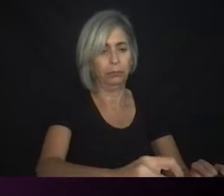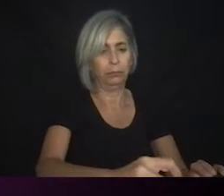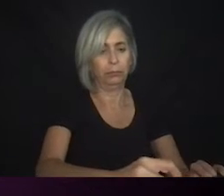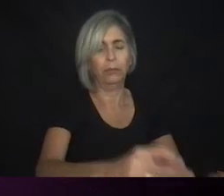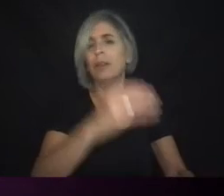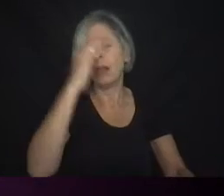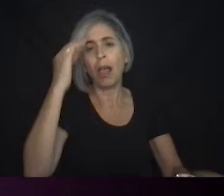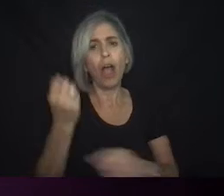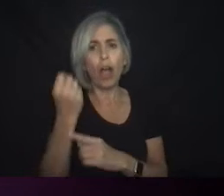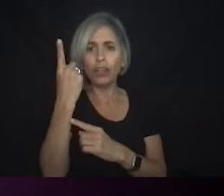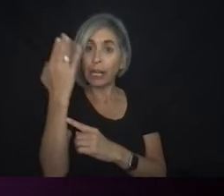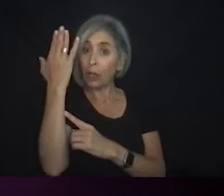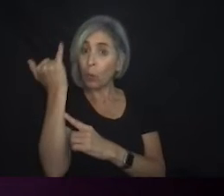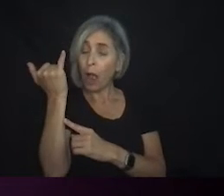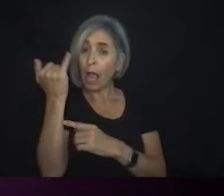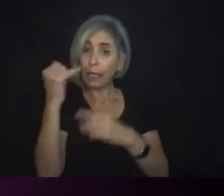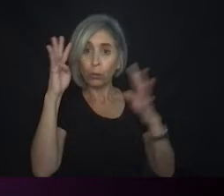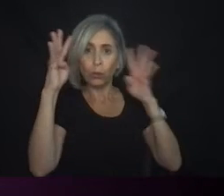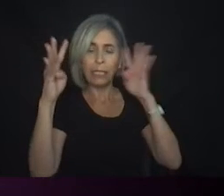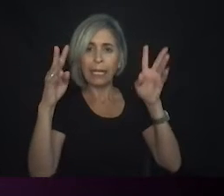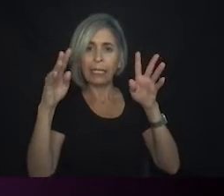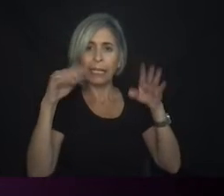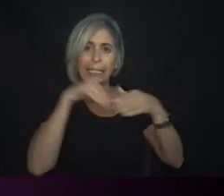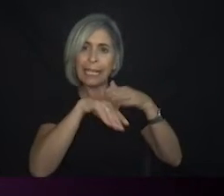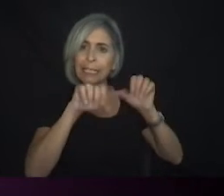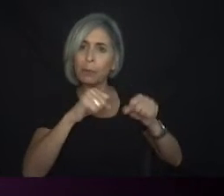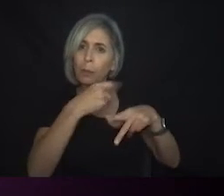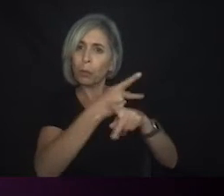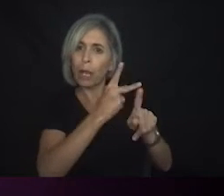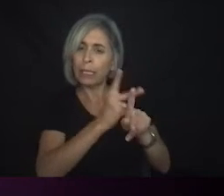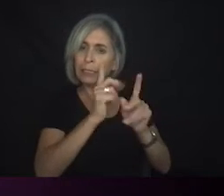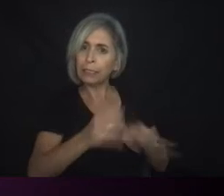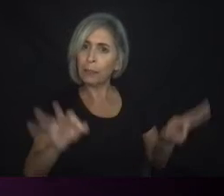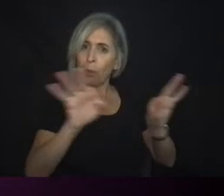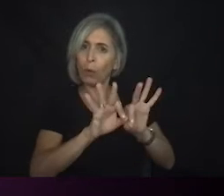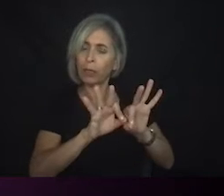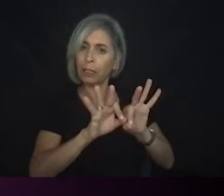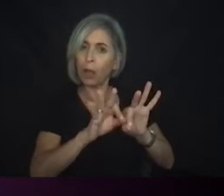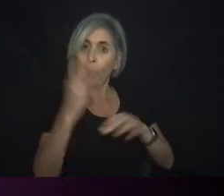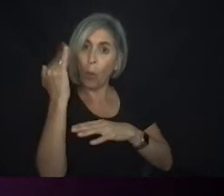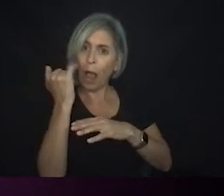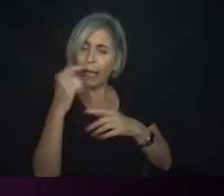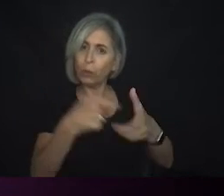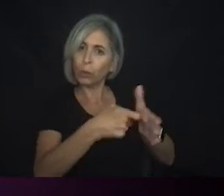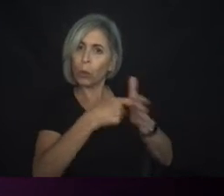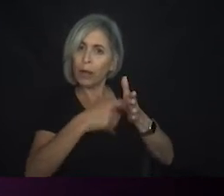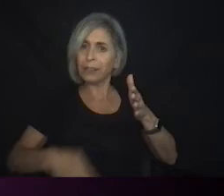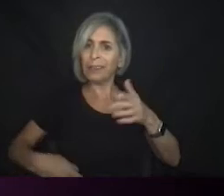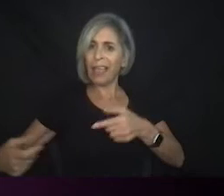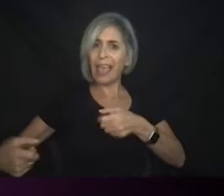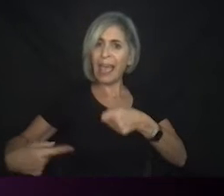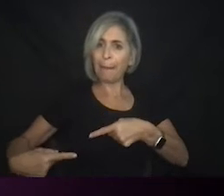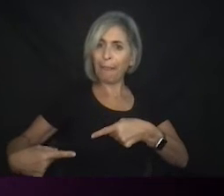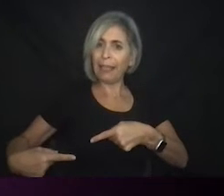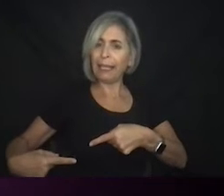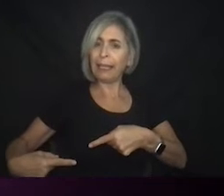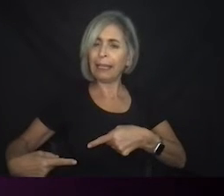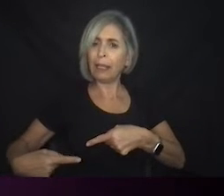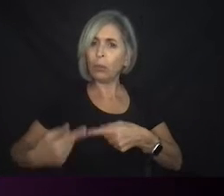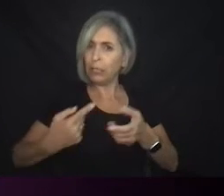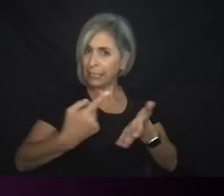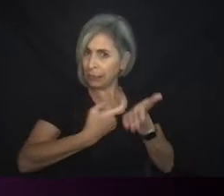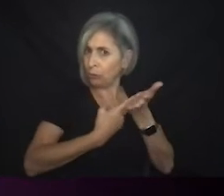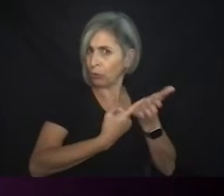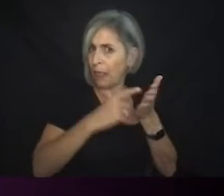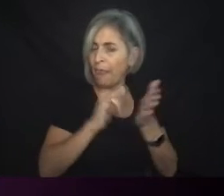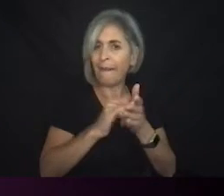understanding why creating accessible products is so important takes empathy. So we're going to spend a little bit of time talking about that before we